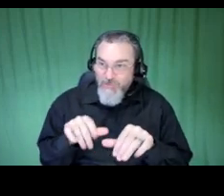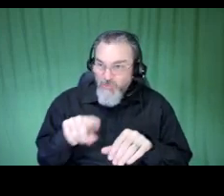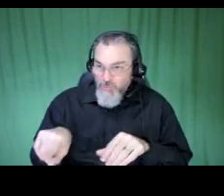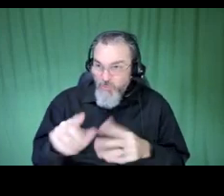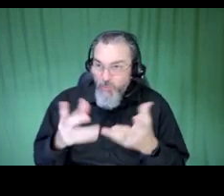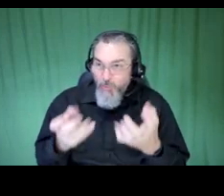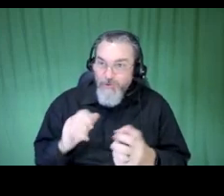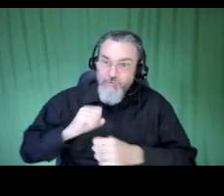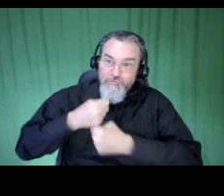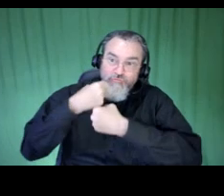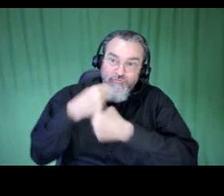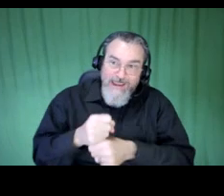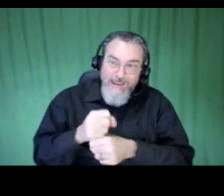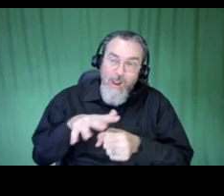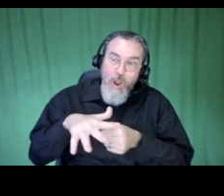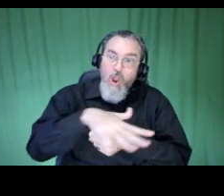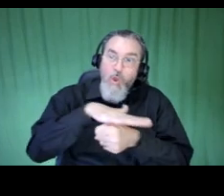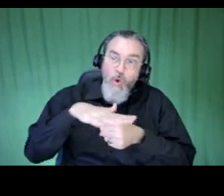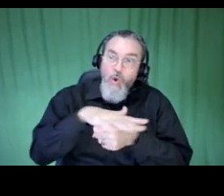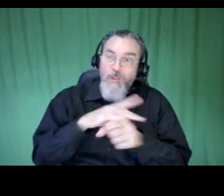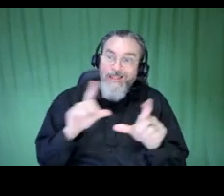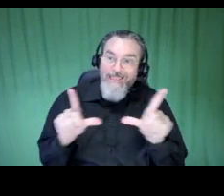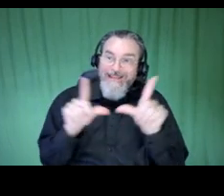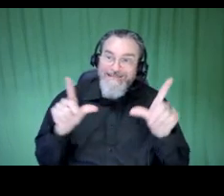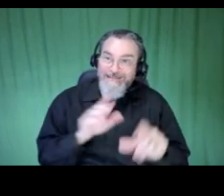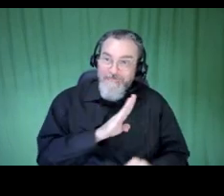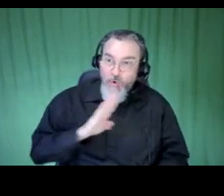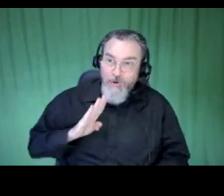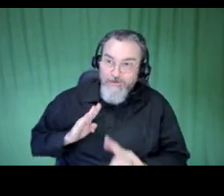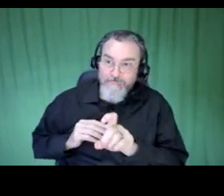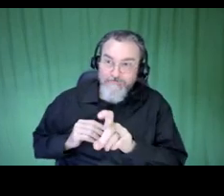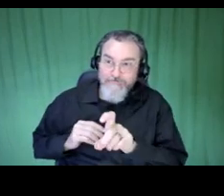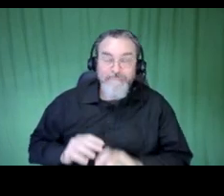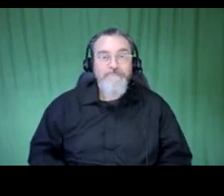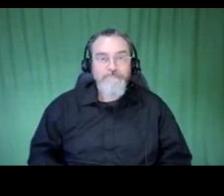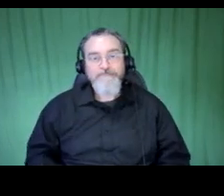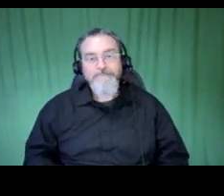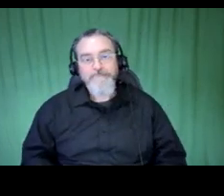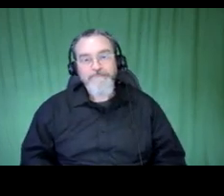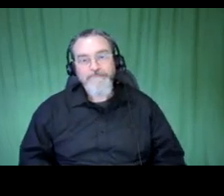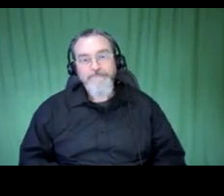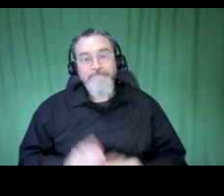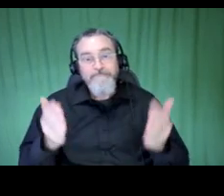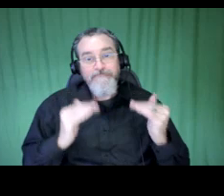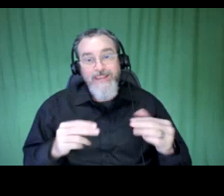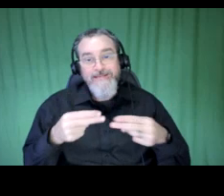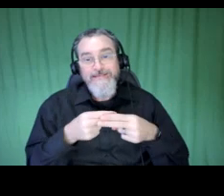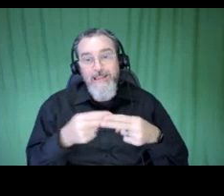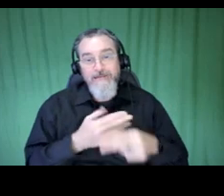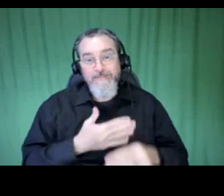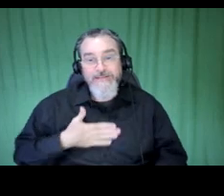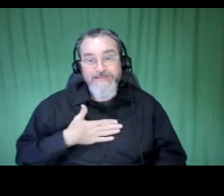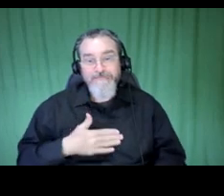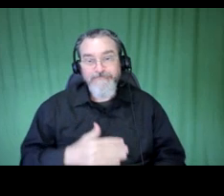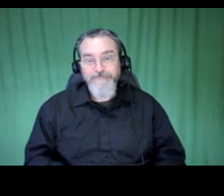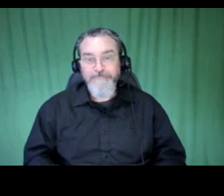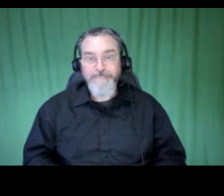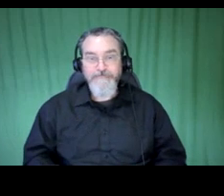local licensing board for that? Okay, so next slide, please.